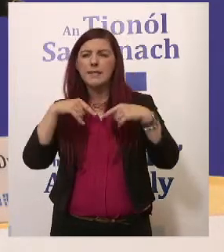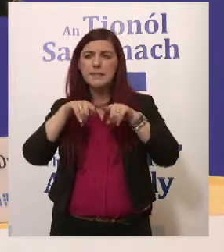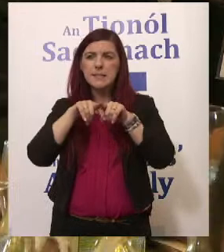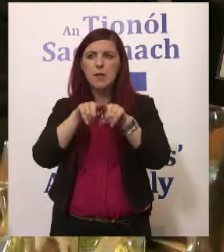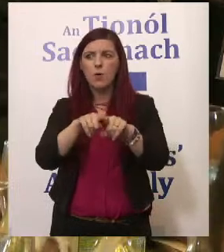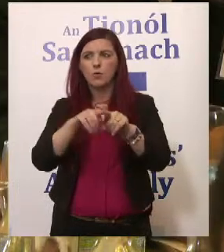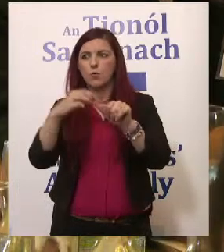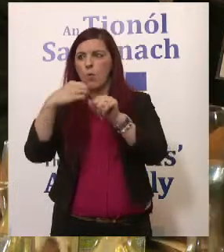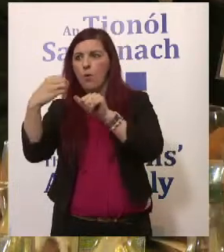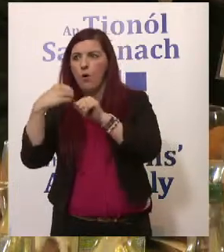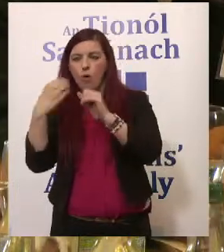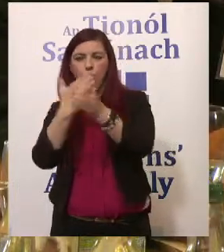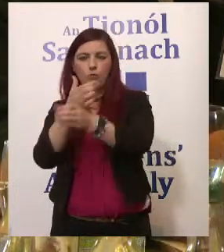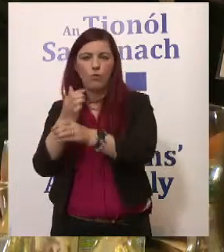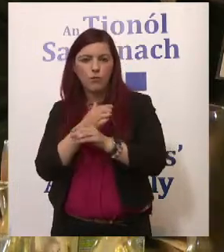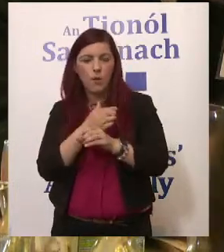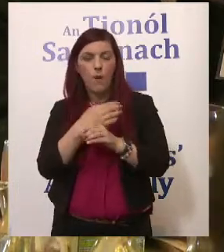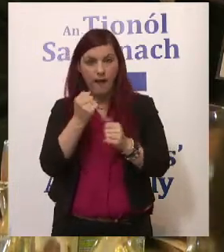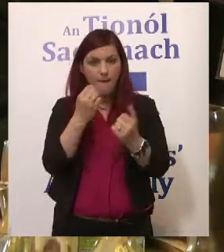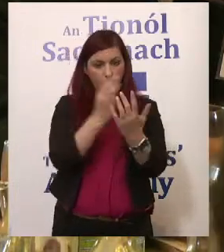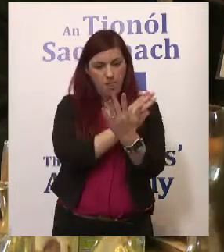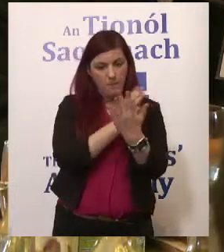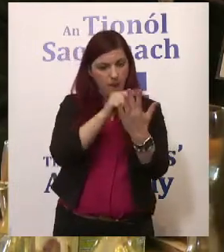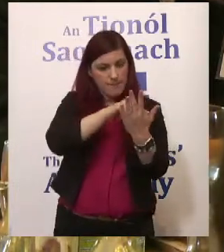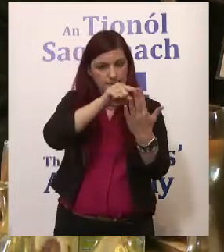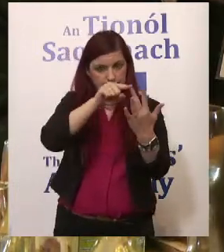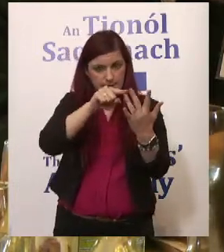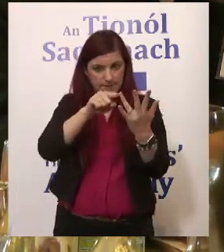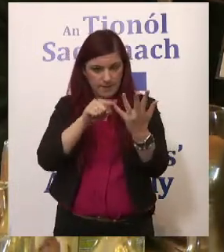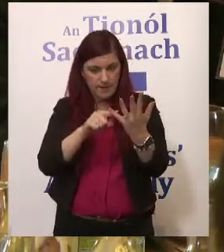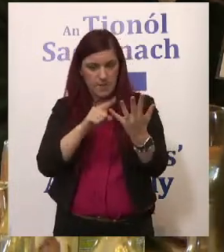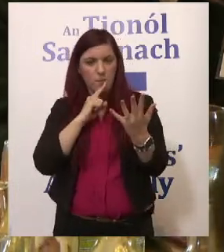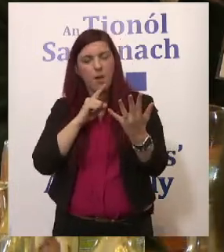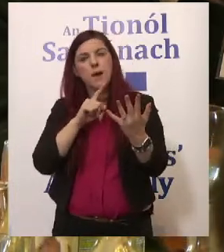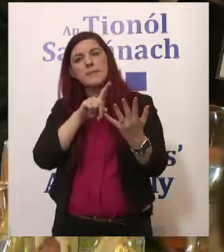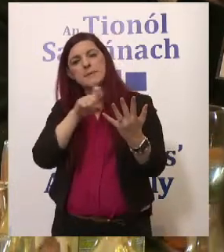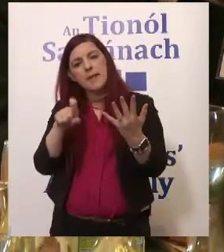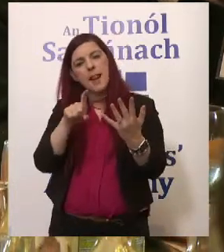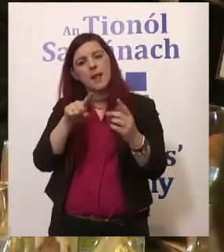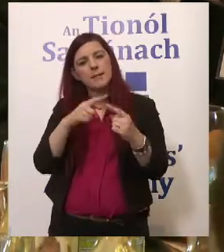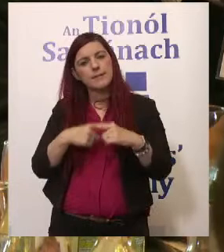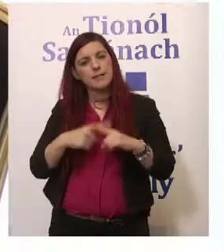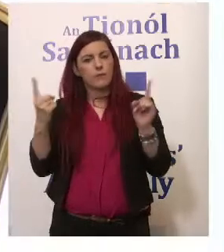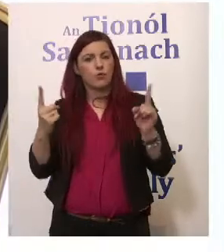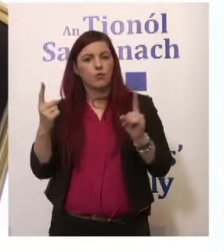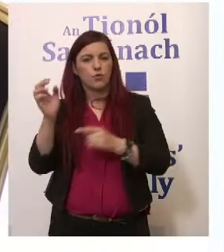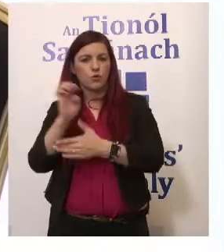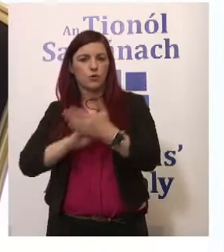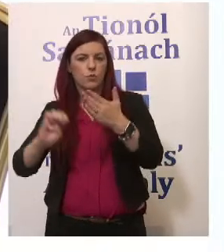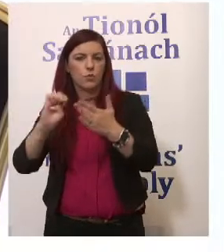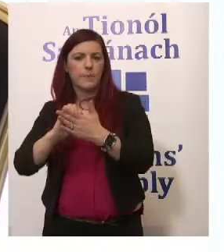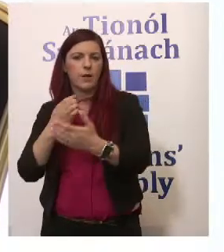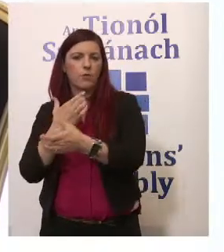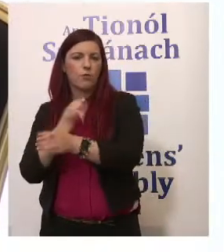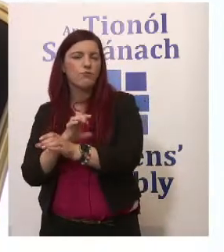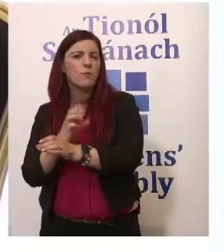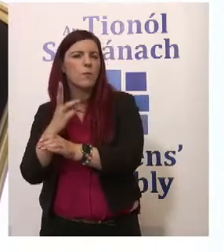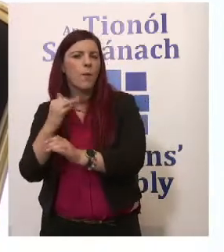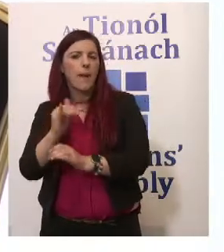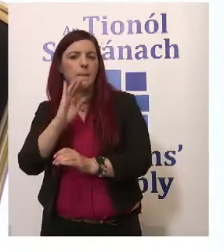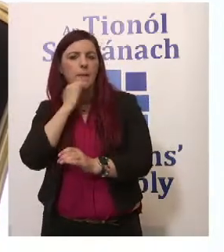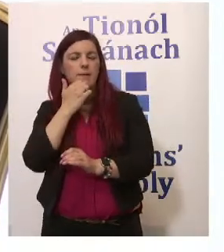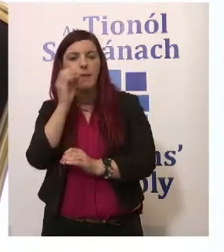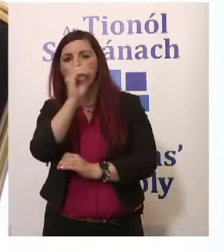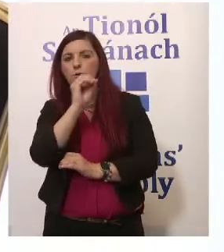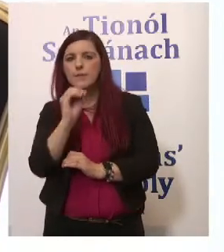different components we have. Where we're still, I suppose, different to other European countries is in the rates that